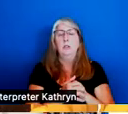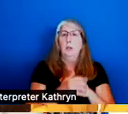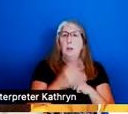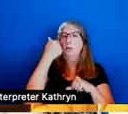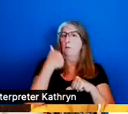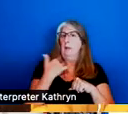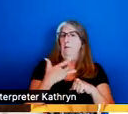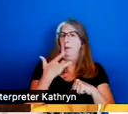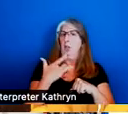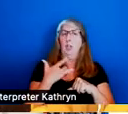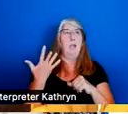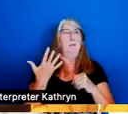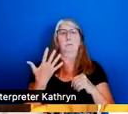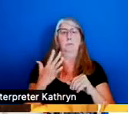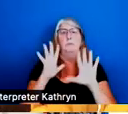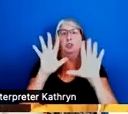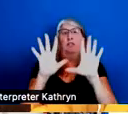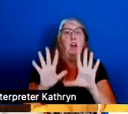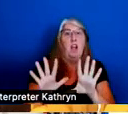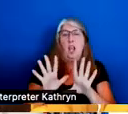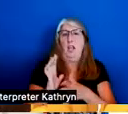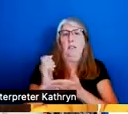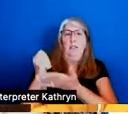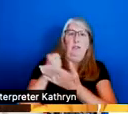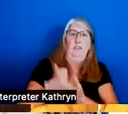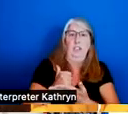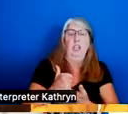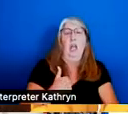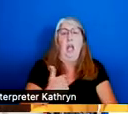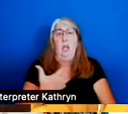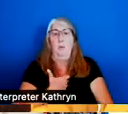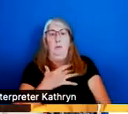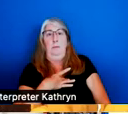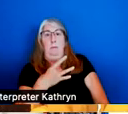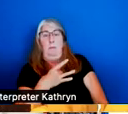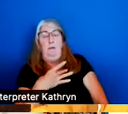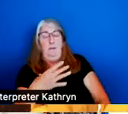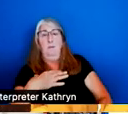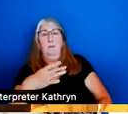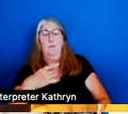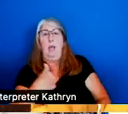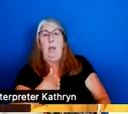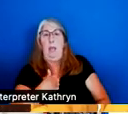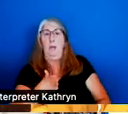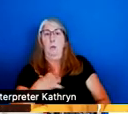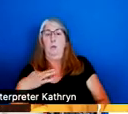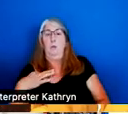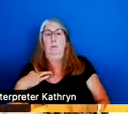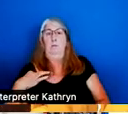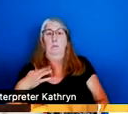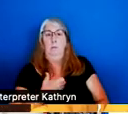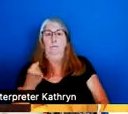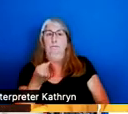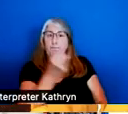divine intervention. I was put in a place at a moment where I could do something with a lot of wonderful colleagues